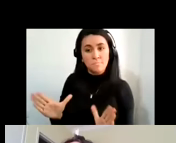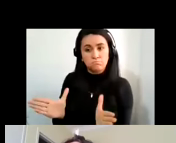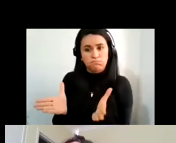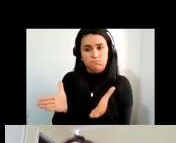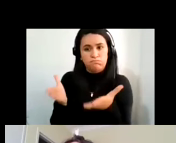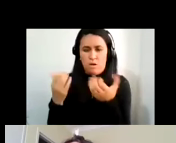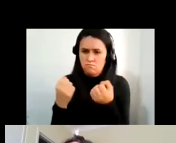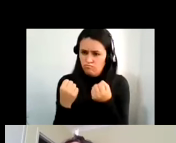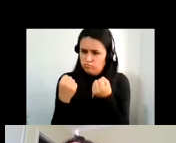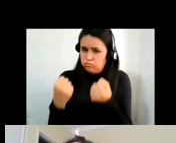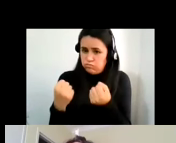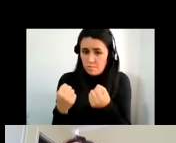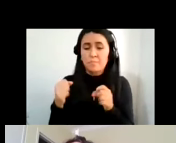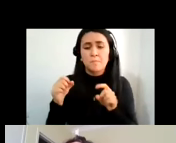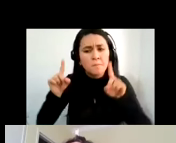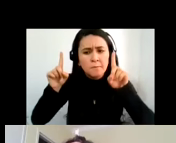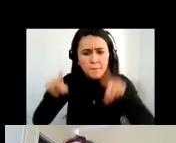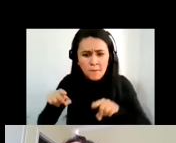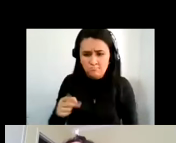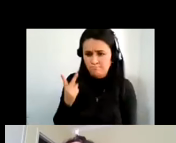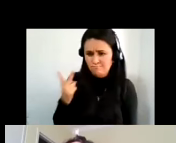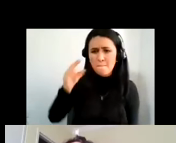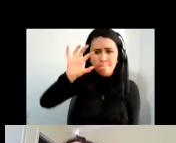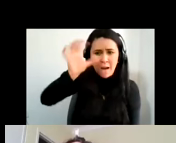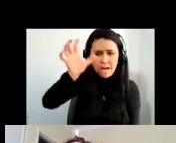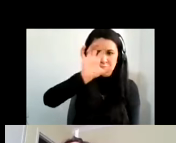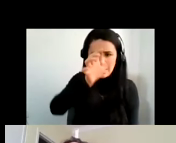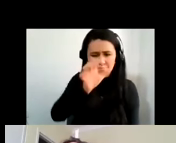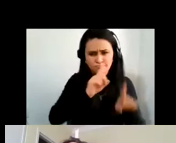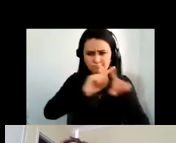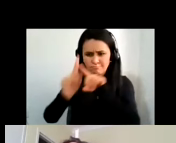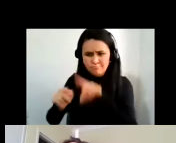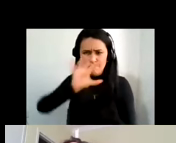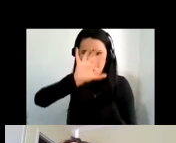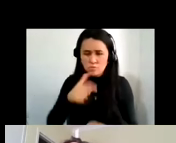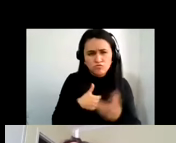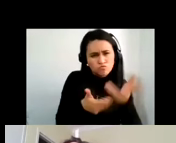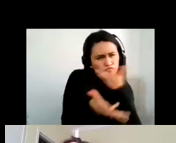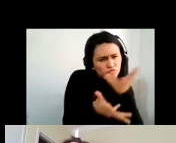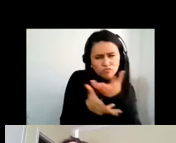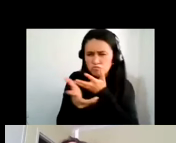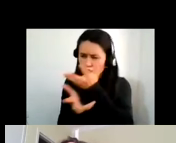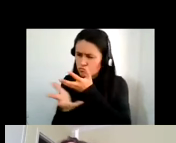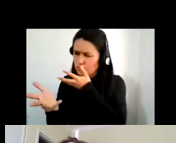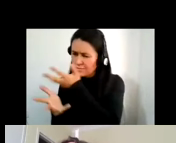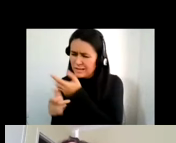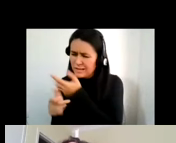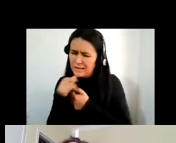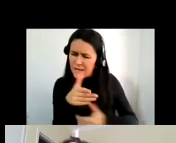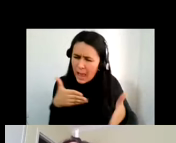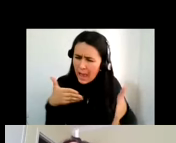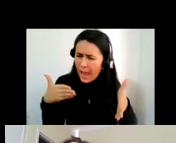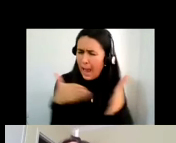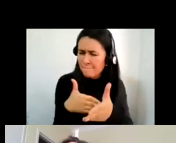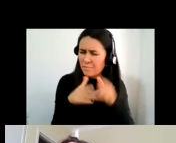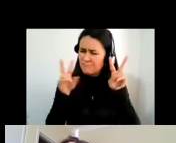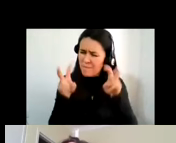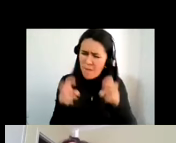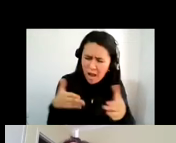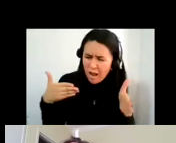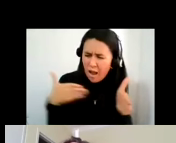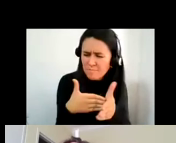countries that we worked with on assessing barriers, some different summaries of the barriers that emerged for the